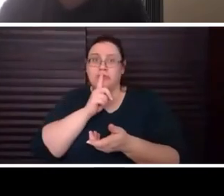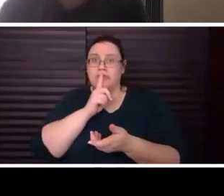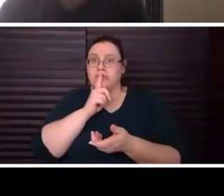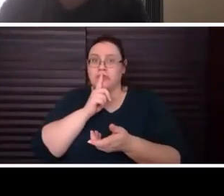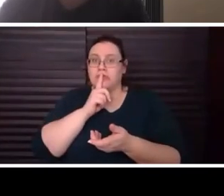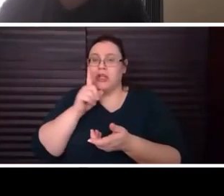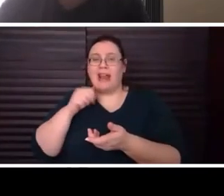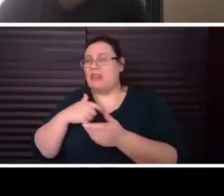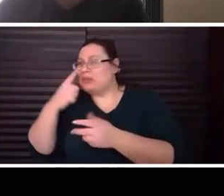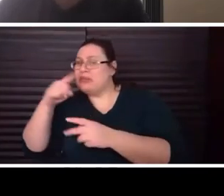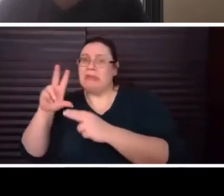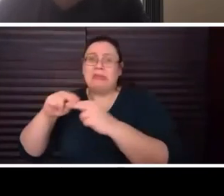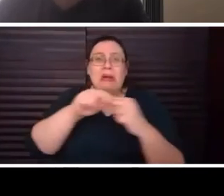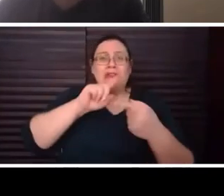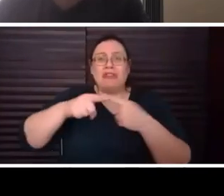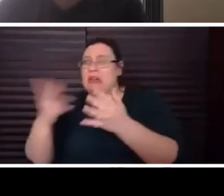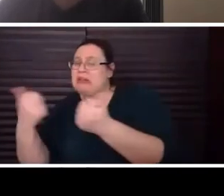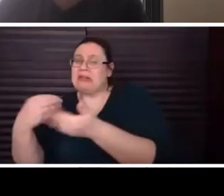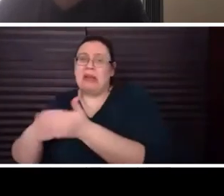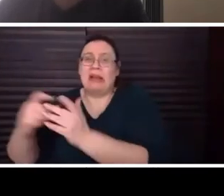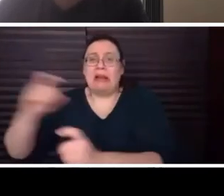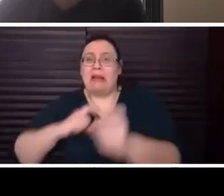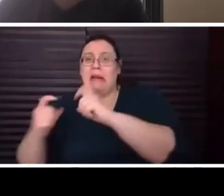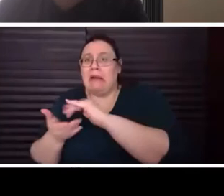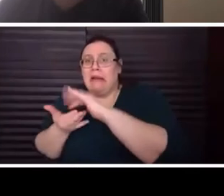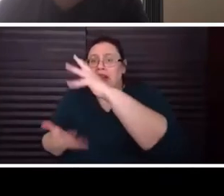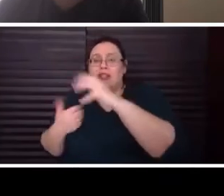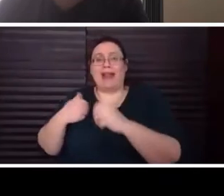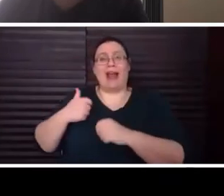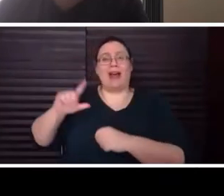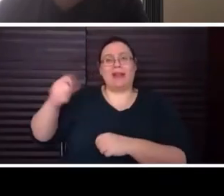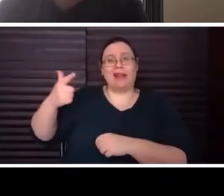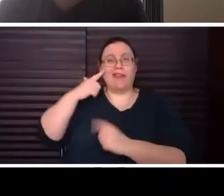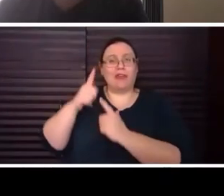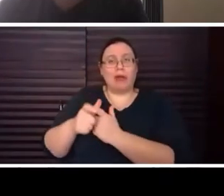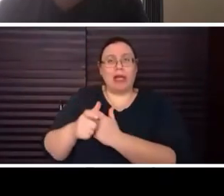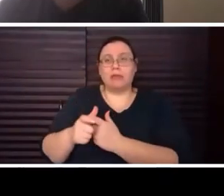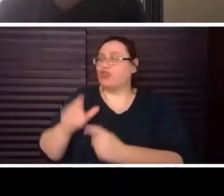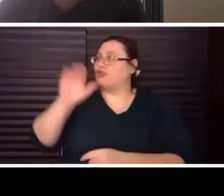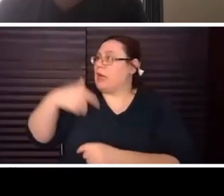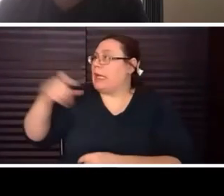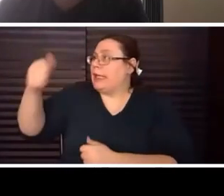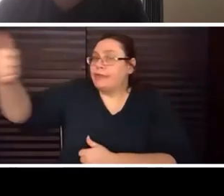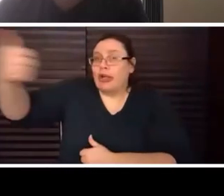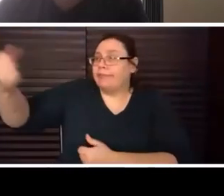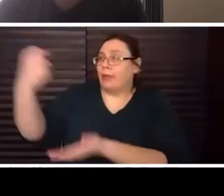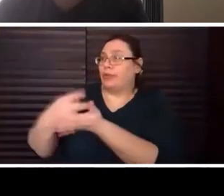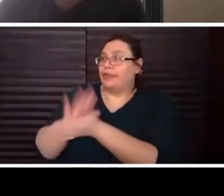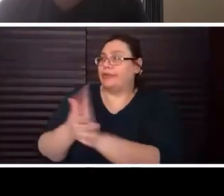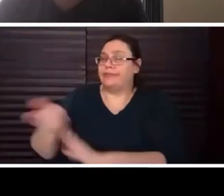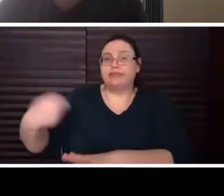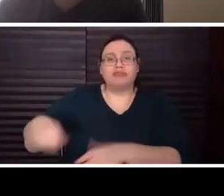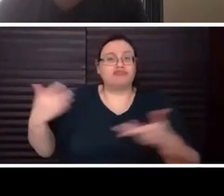crowdsource or crowdfund to get a running leg. She can just get it, you know? And it's